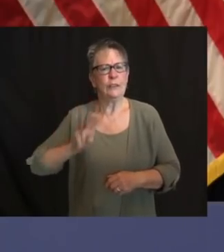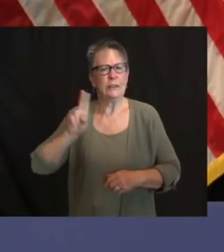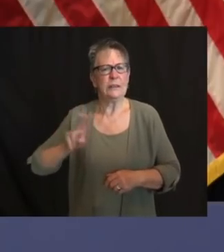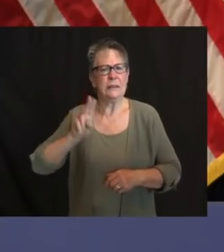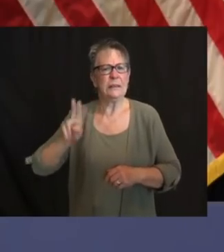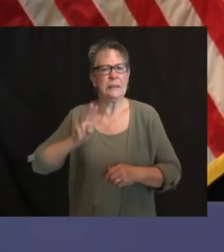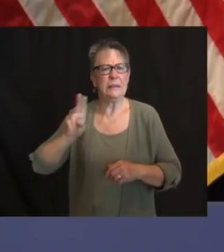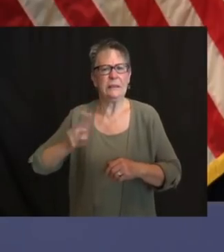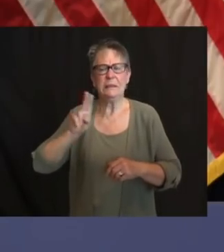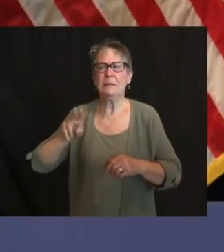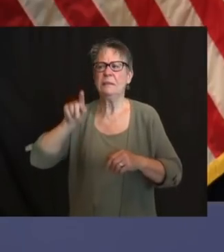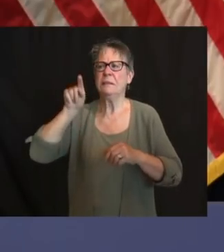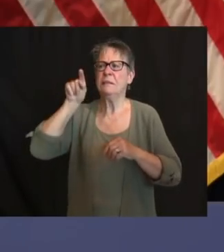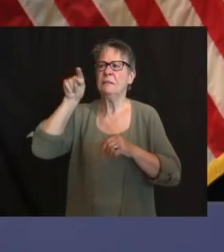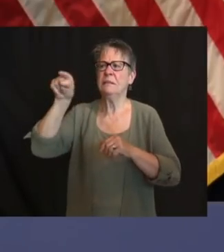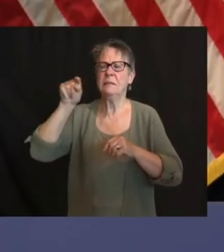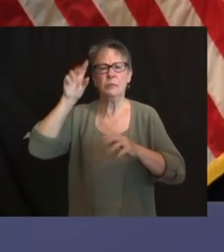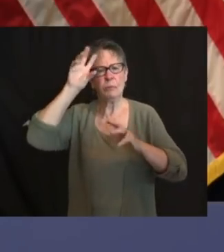reality.